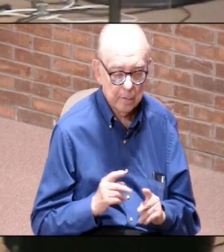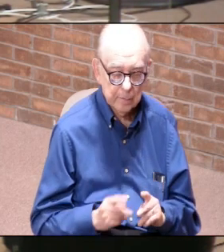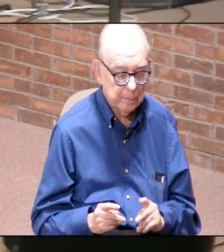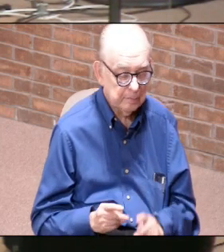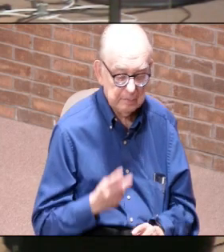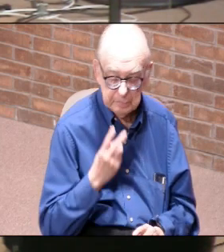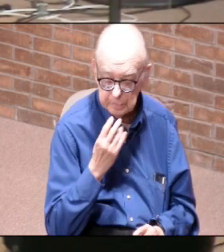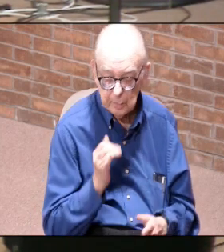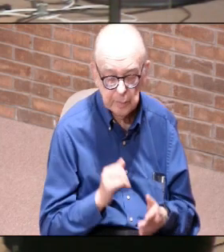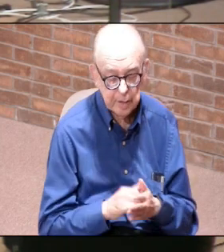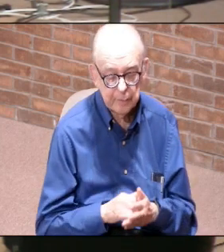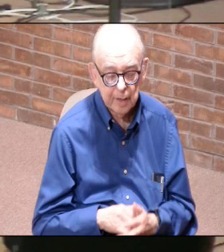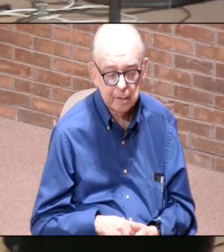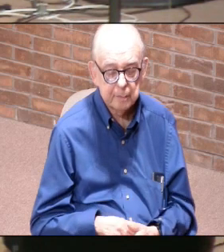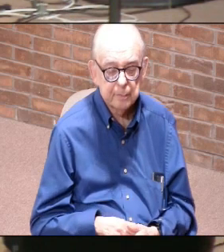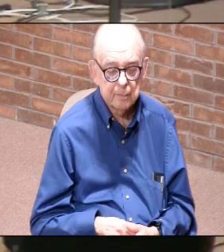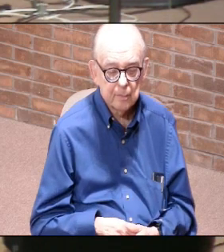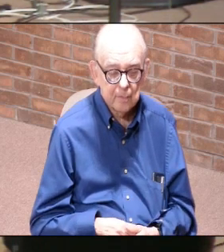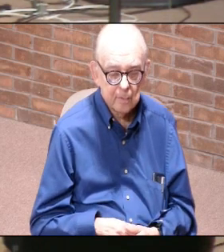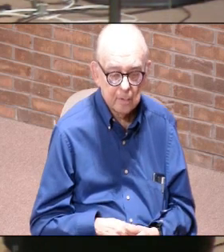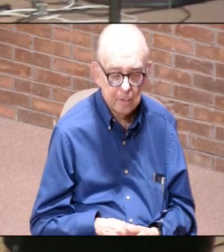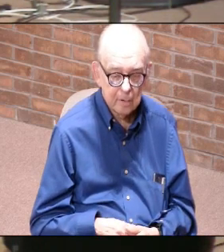that.